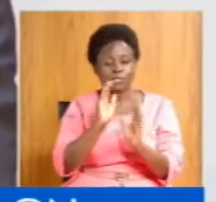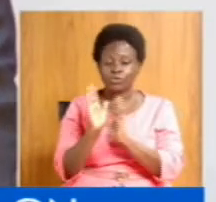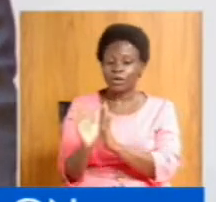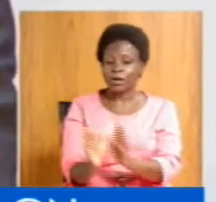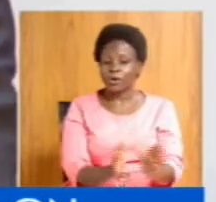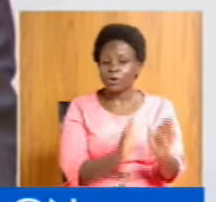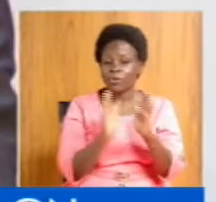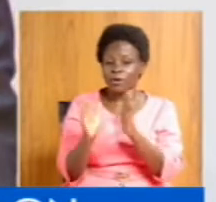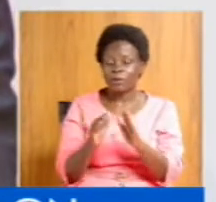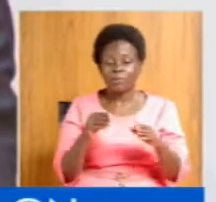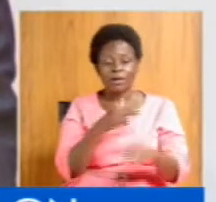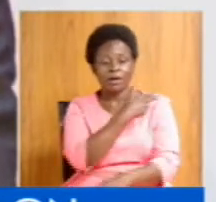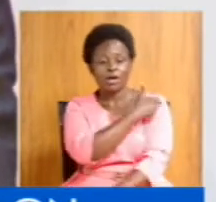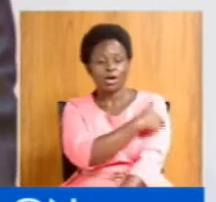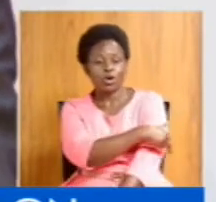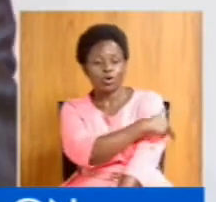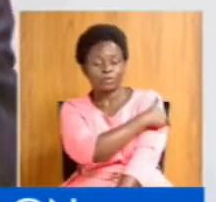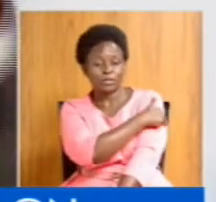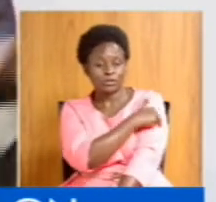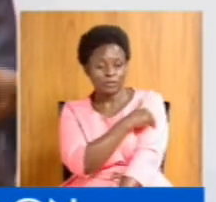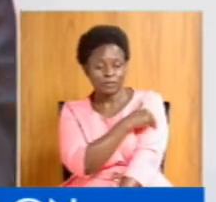the hospitals to